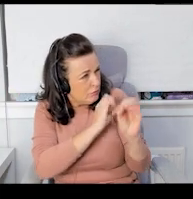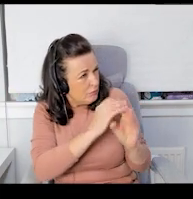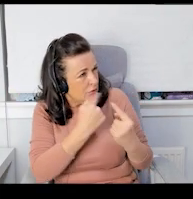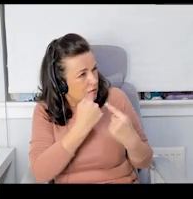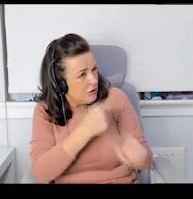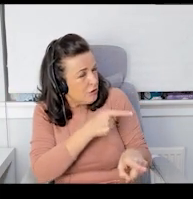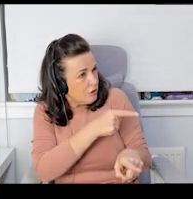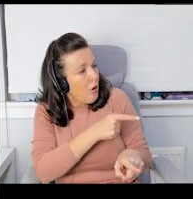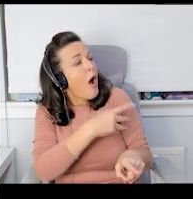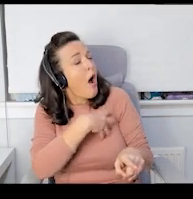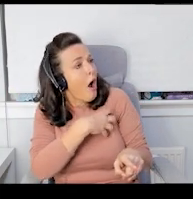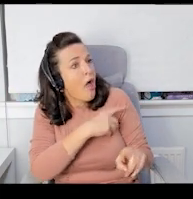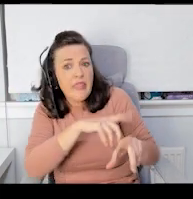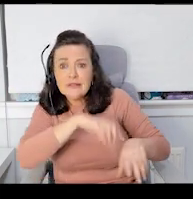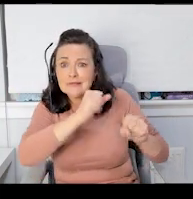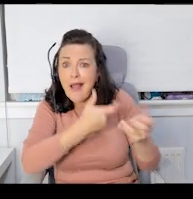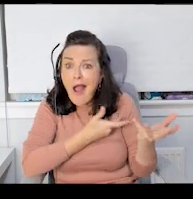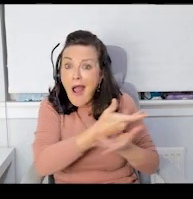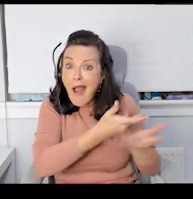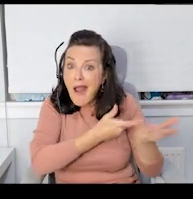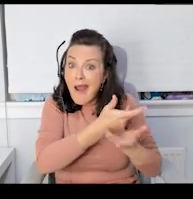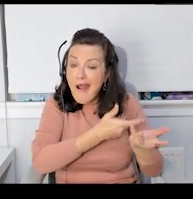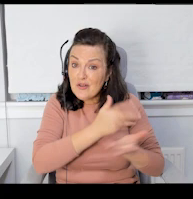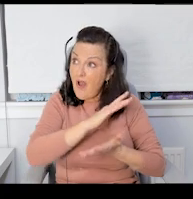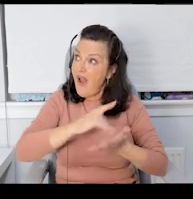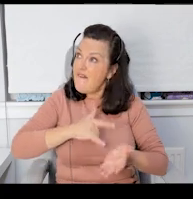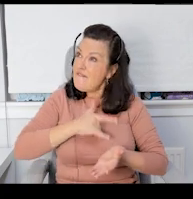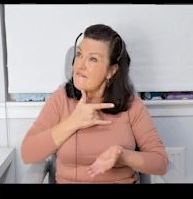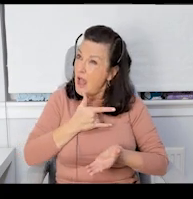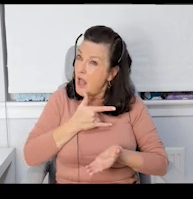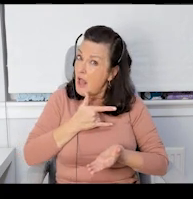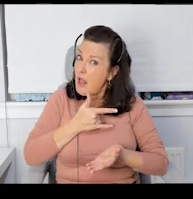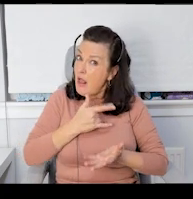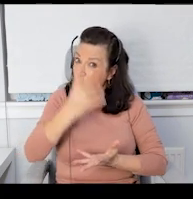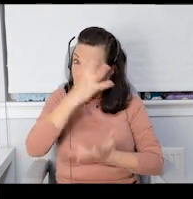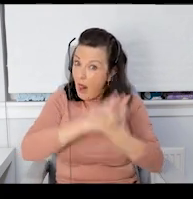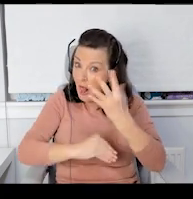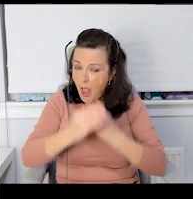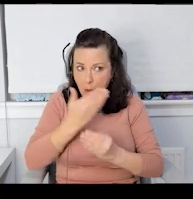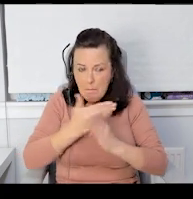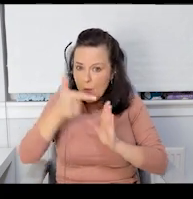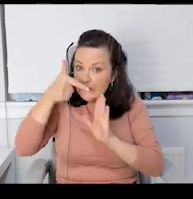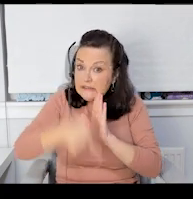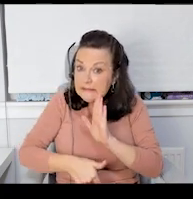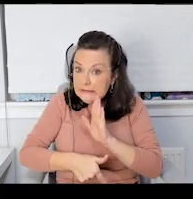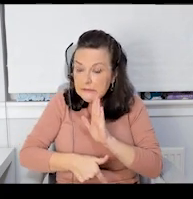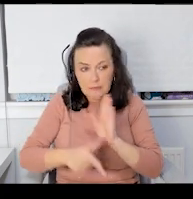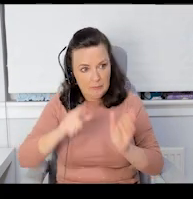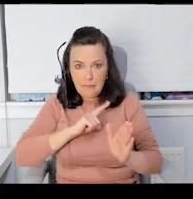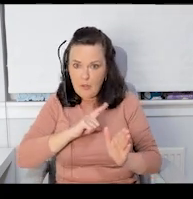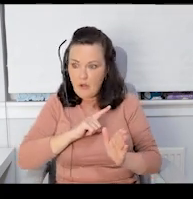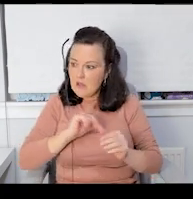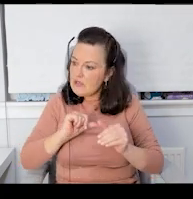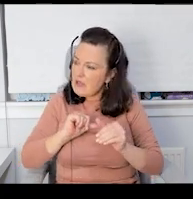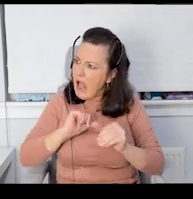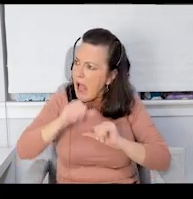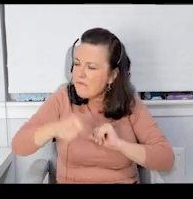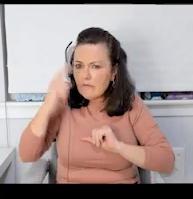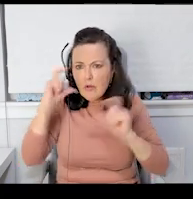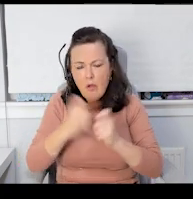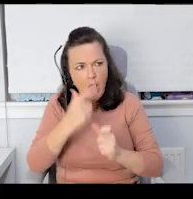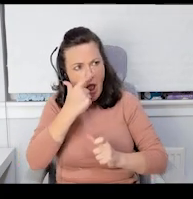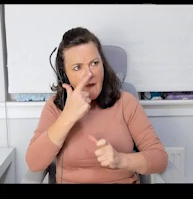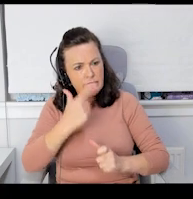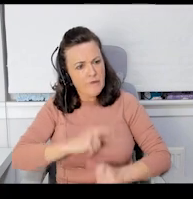it almost enhanced my learning a bit more than just the curriculum content, but actually having thoughtful, engaging discussions with the actual lecturers and